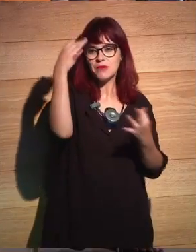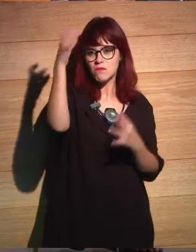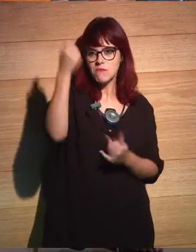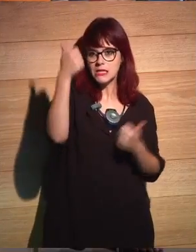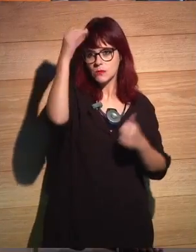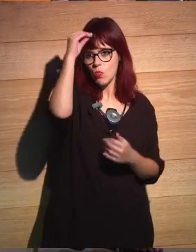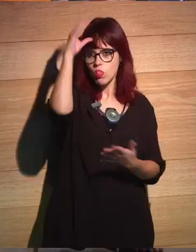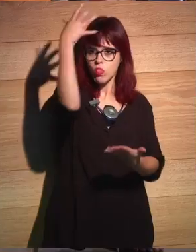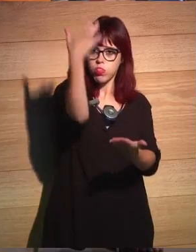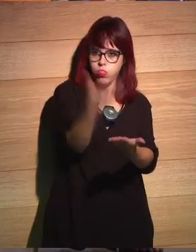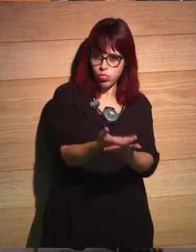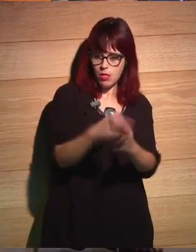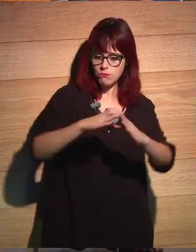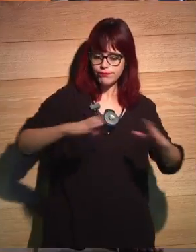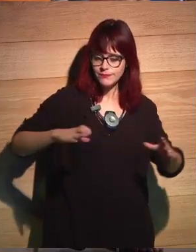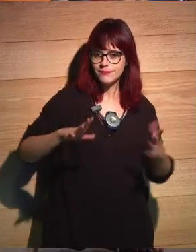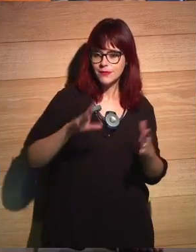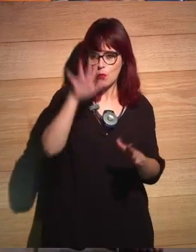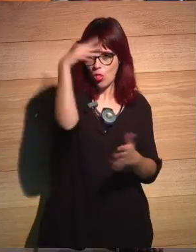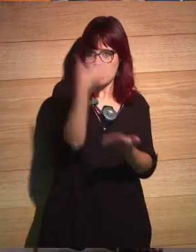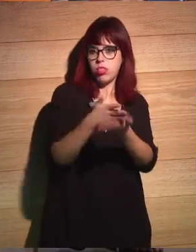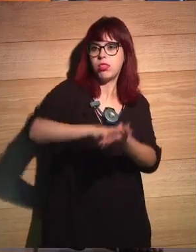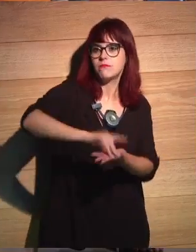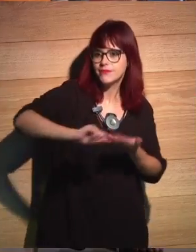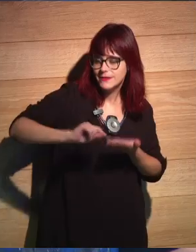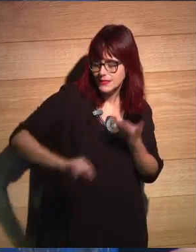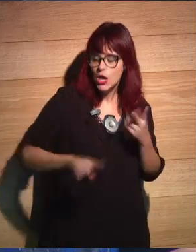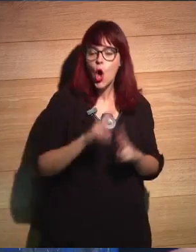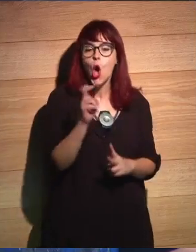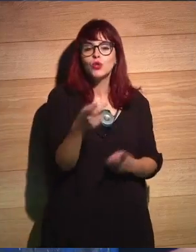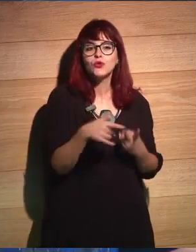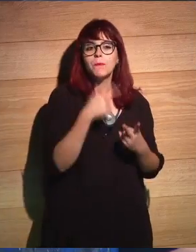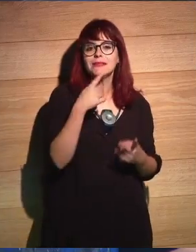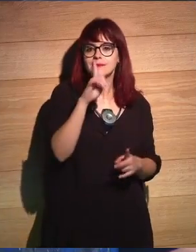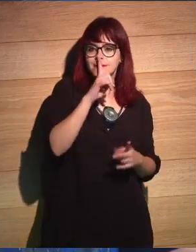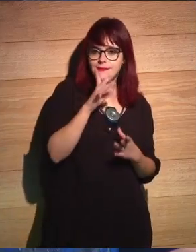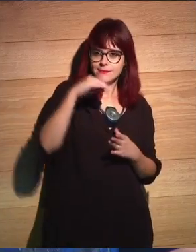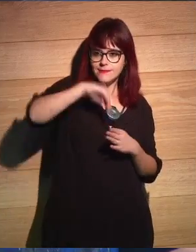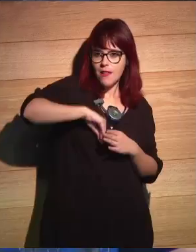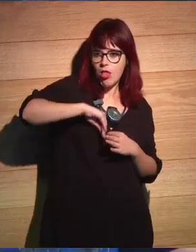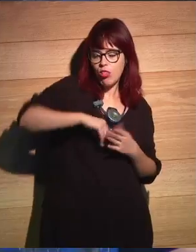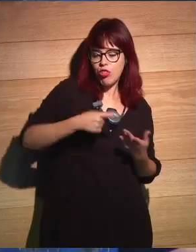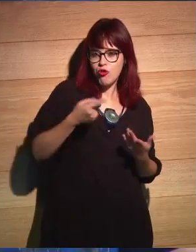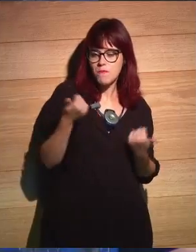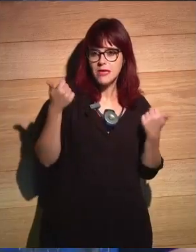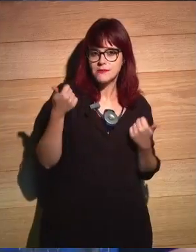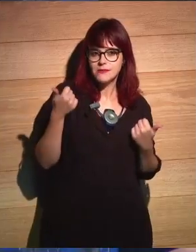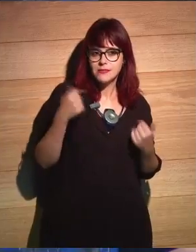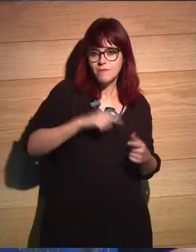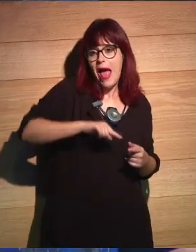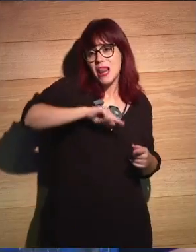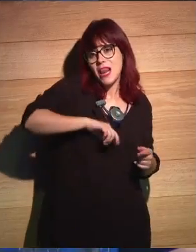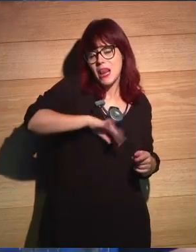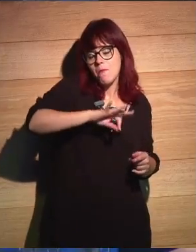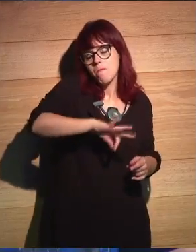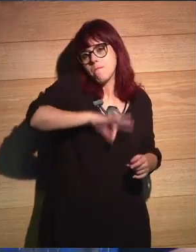perspective or from an intellectual part of their brains, and some other writers write from their silence, or